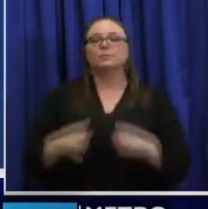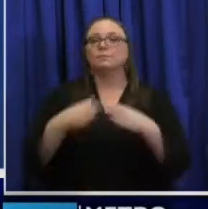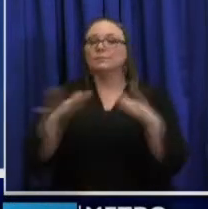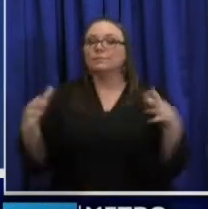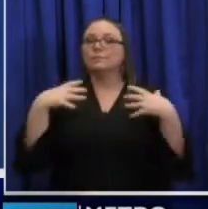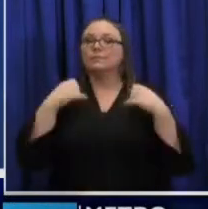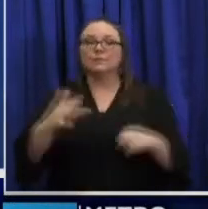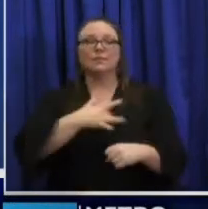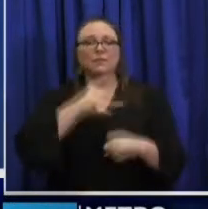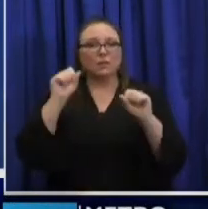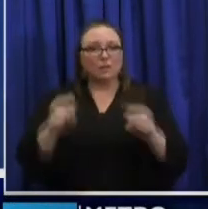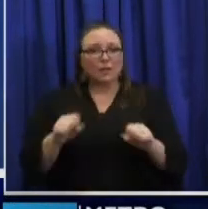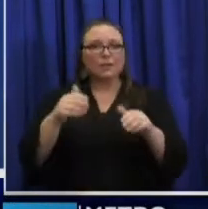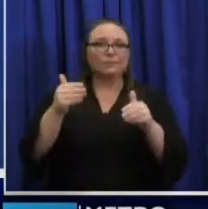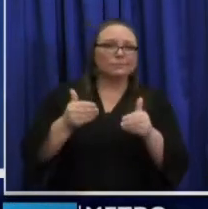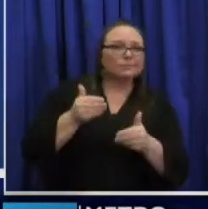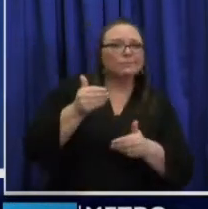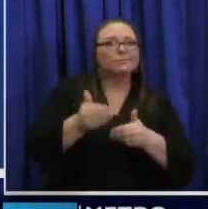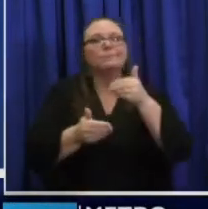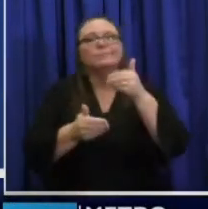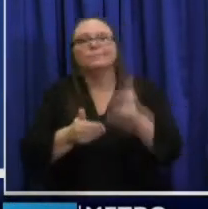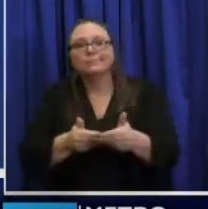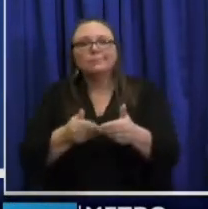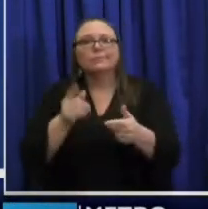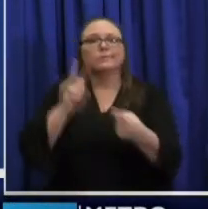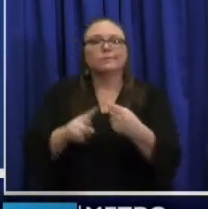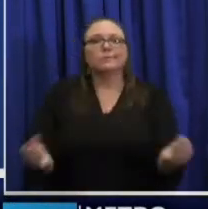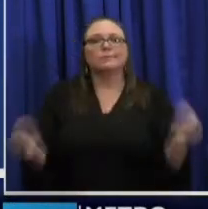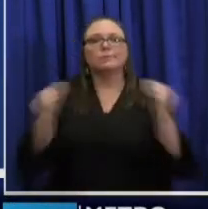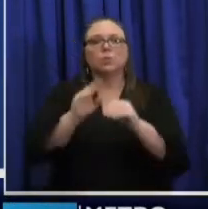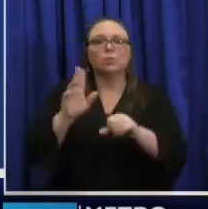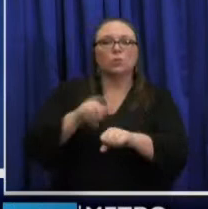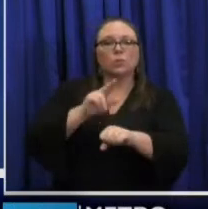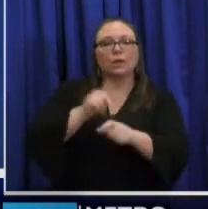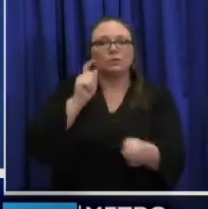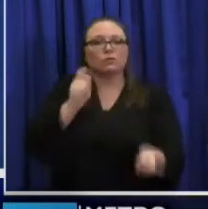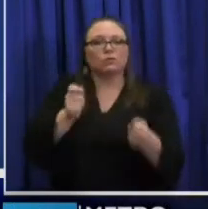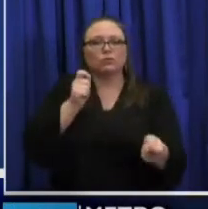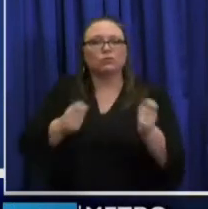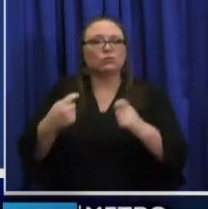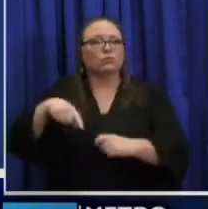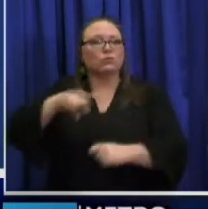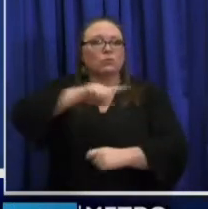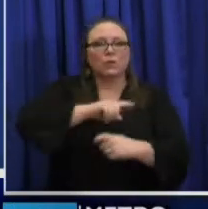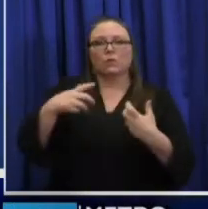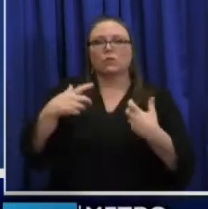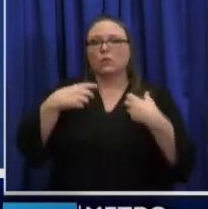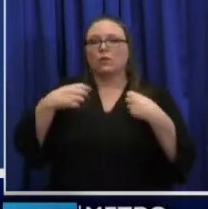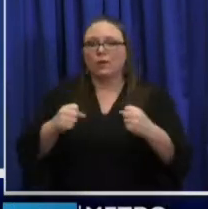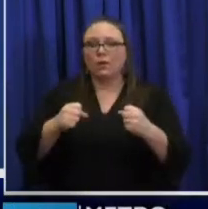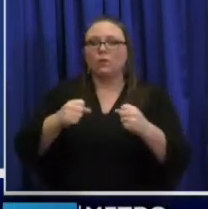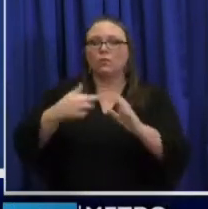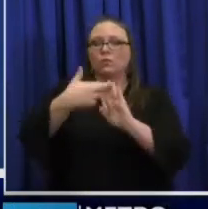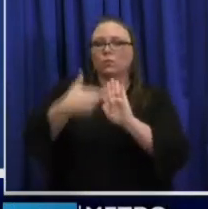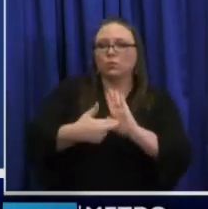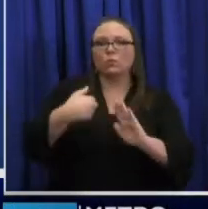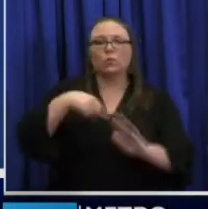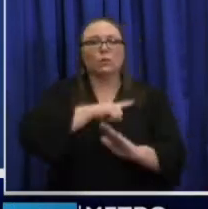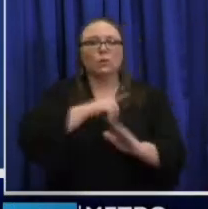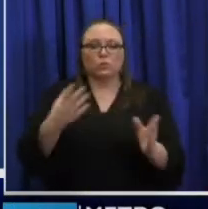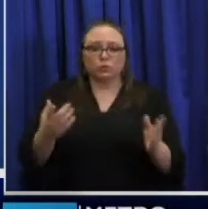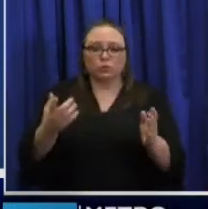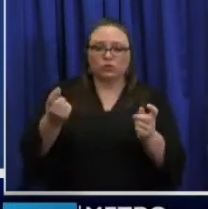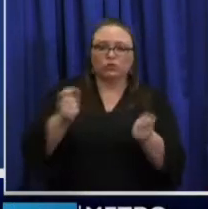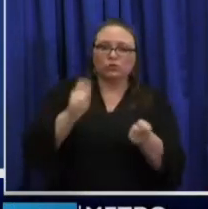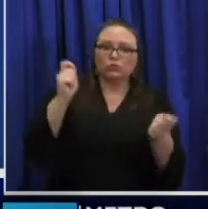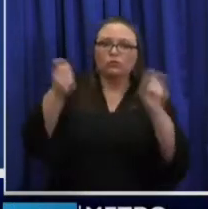take a small step towards normalcy and adjust our public health protocols. Nashville will move the closing time of